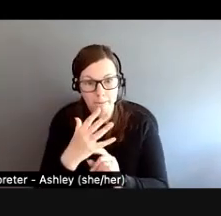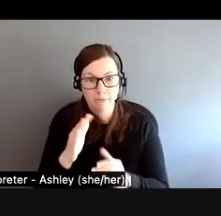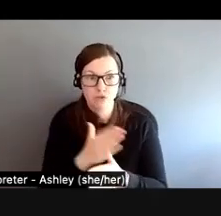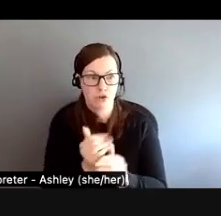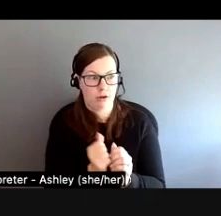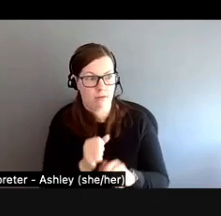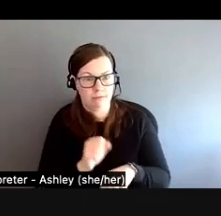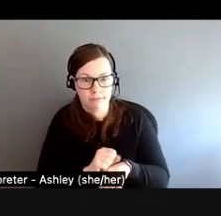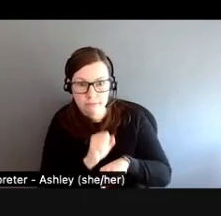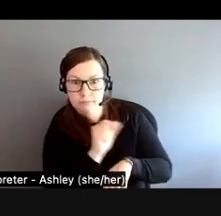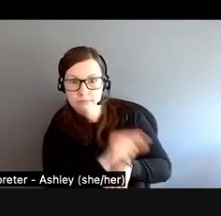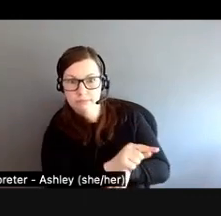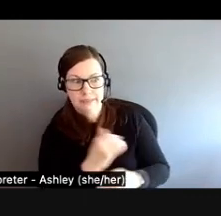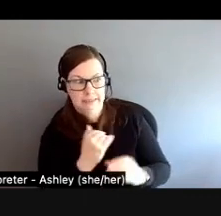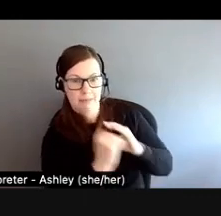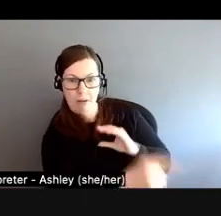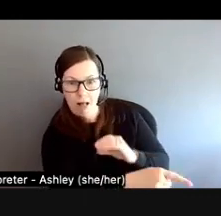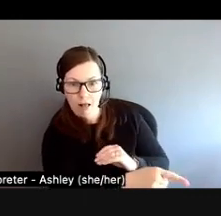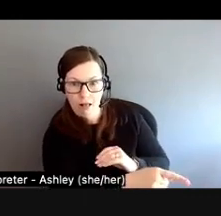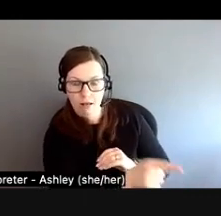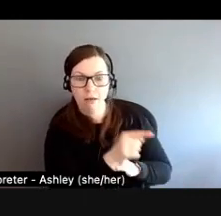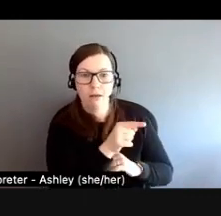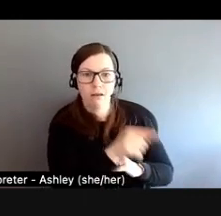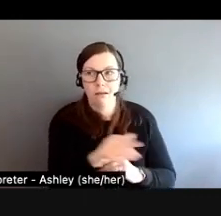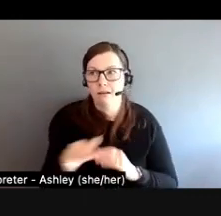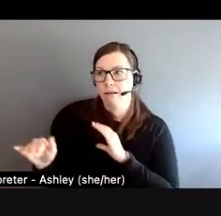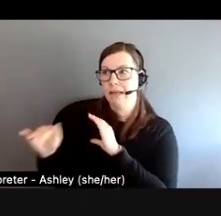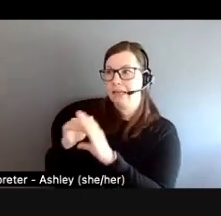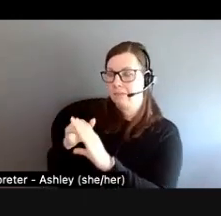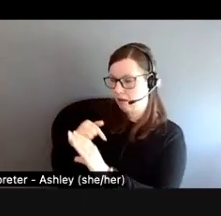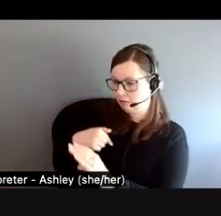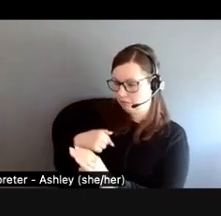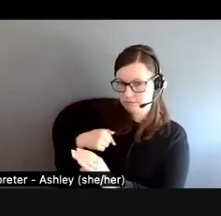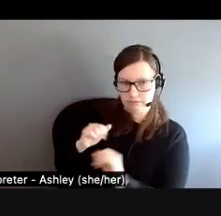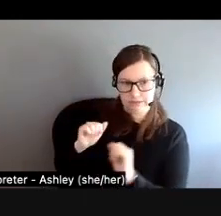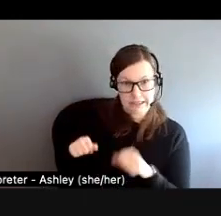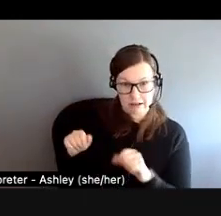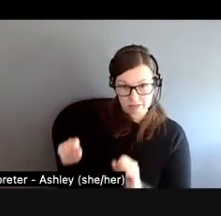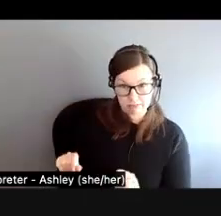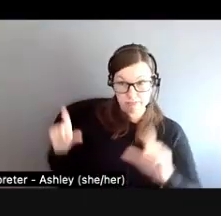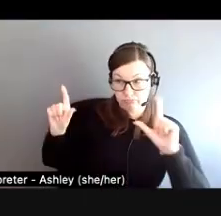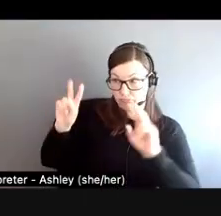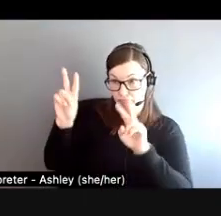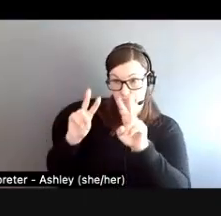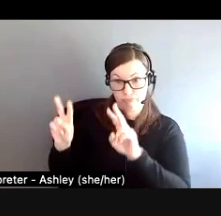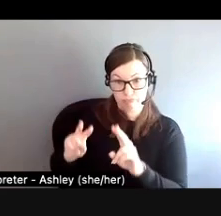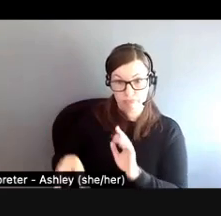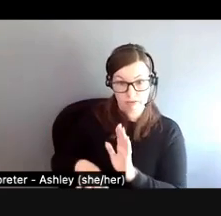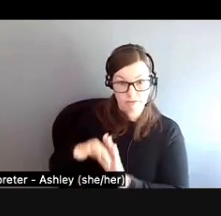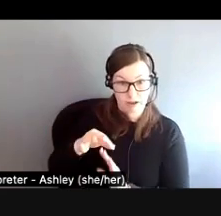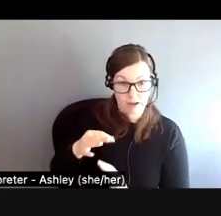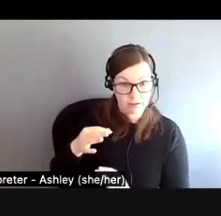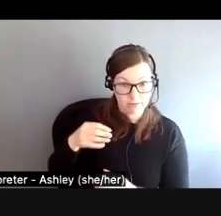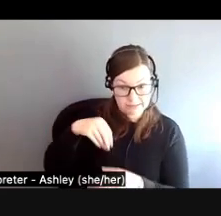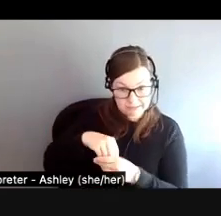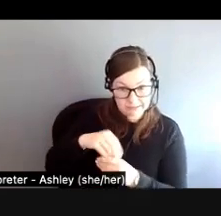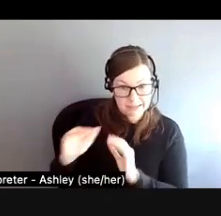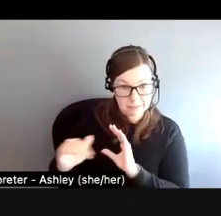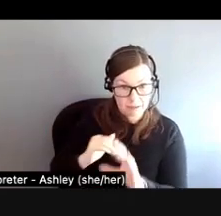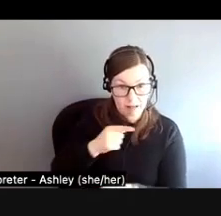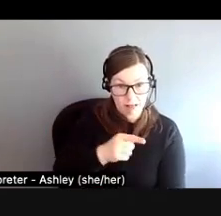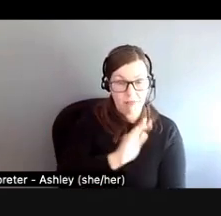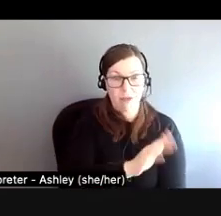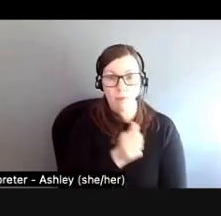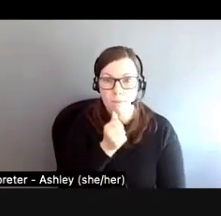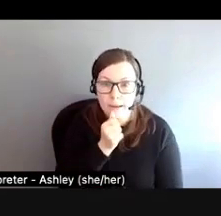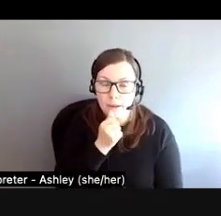emails, are they able to access their emails, put their passwords if they're using different devices? So all this